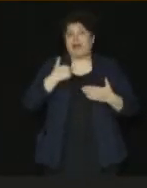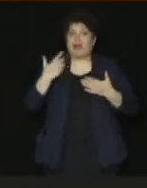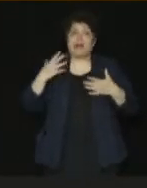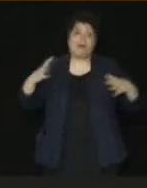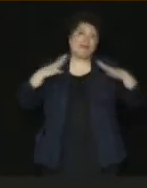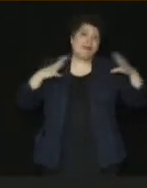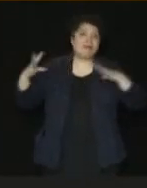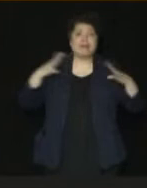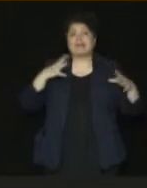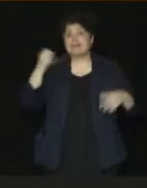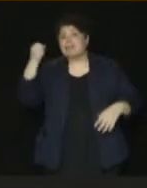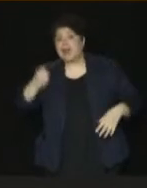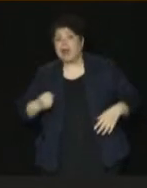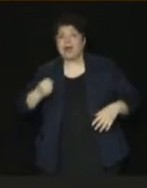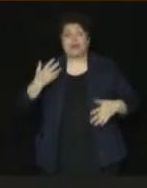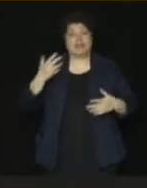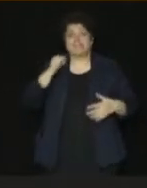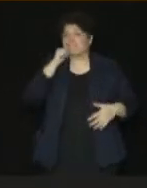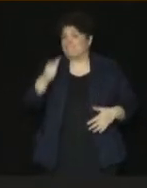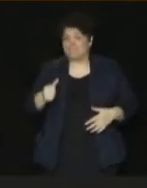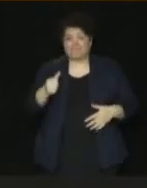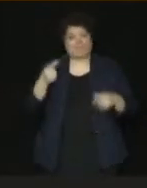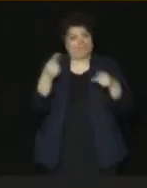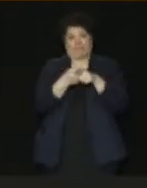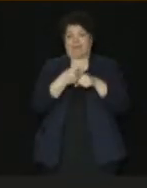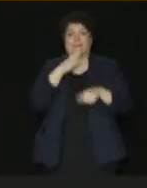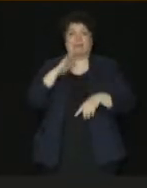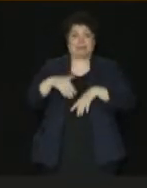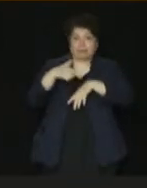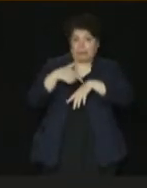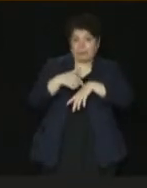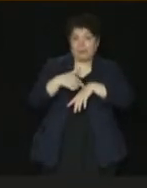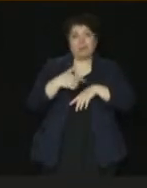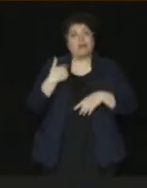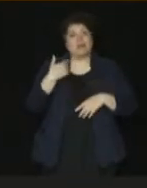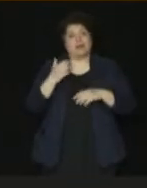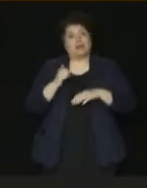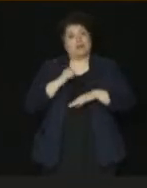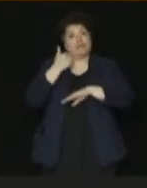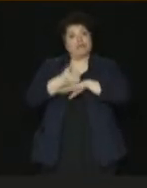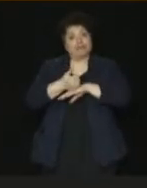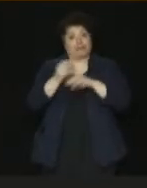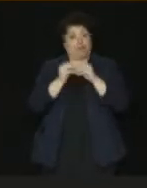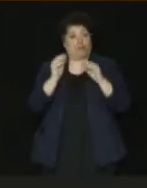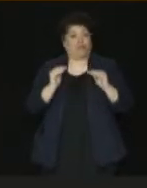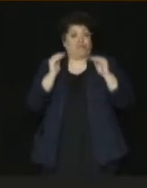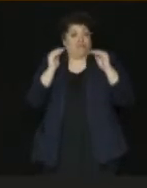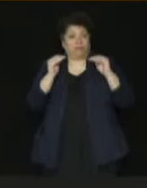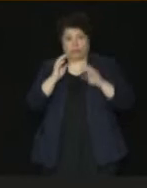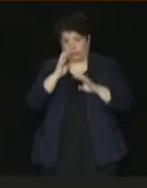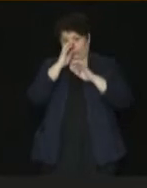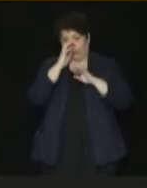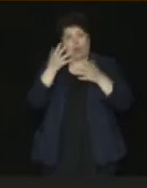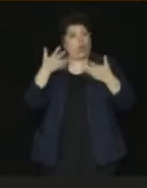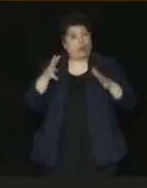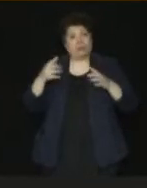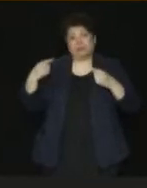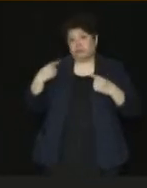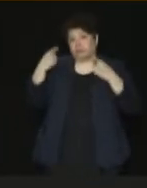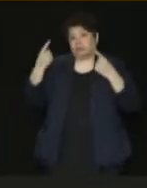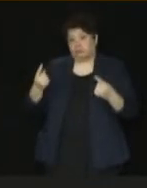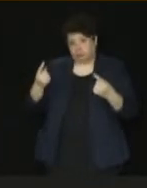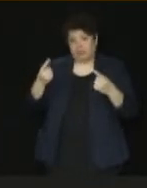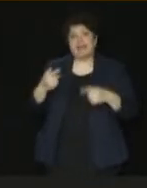And obviously, we have taken very strong measures that are added to the already strong measures established to